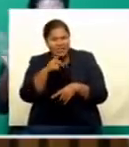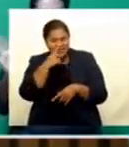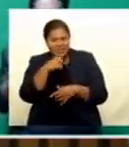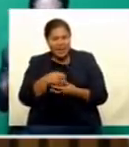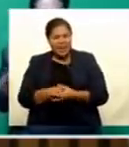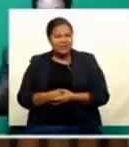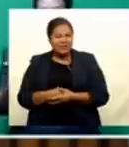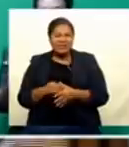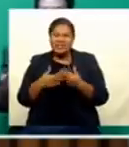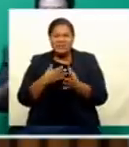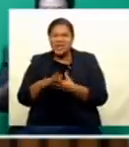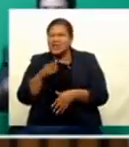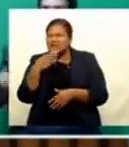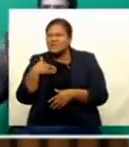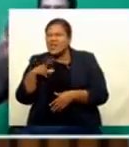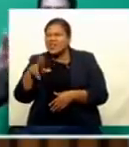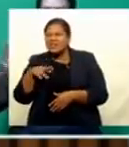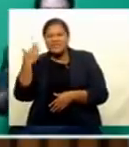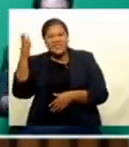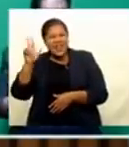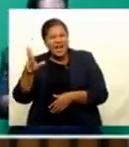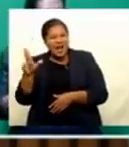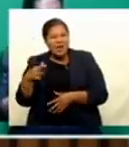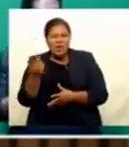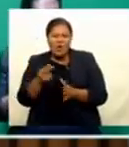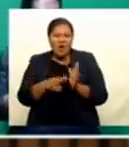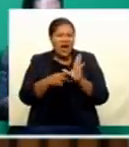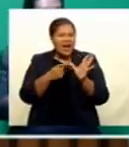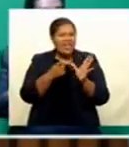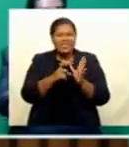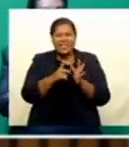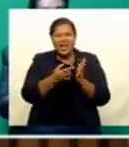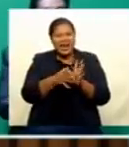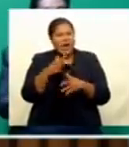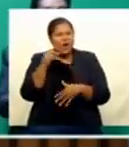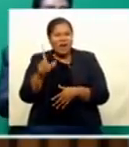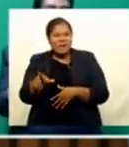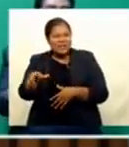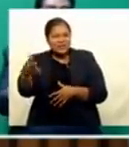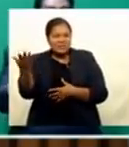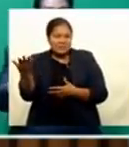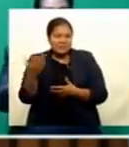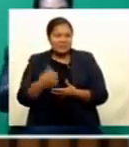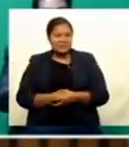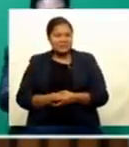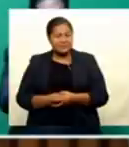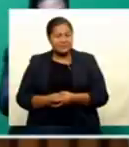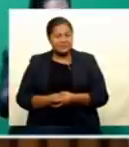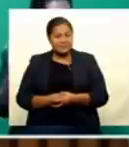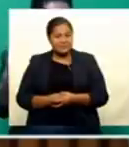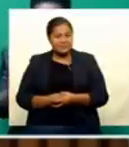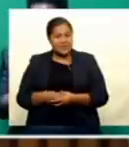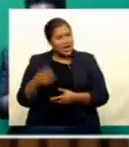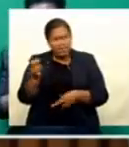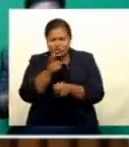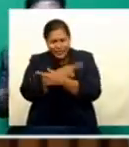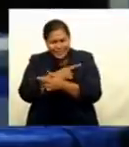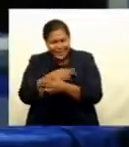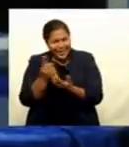the person lives in Laos, whether the person lives in Nandera, whether the person lives in Lambasa, and irrespective of